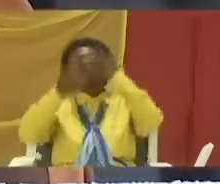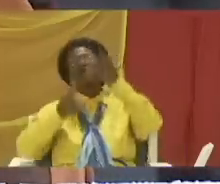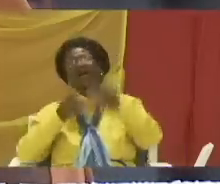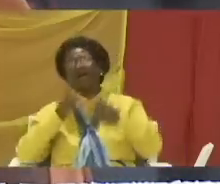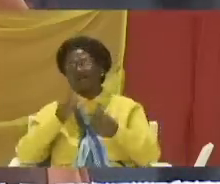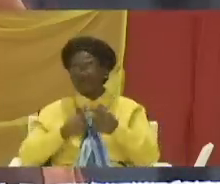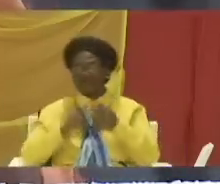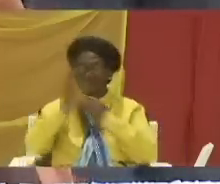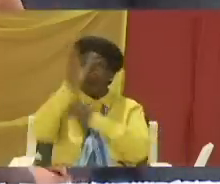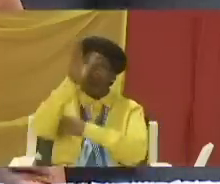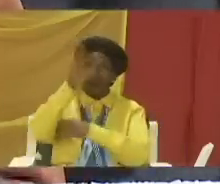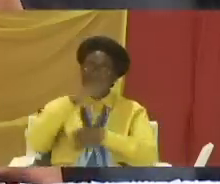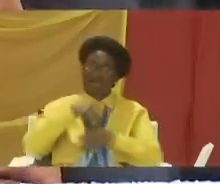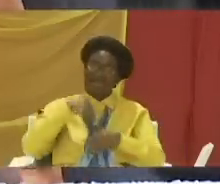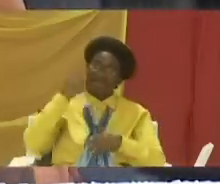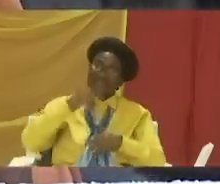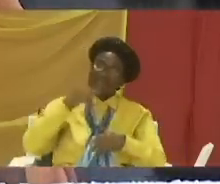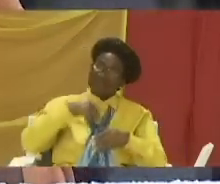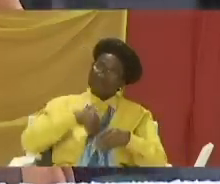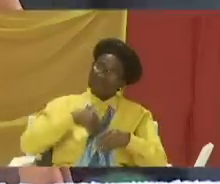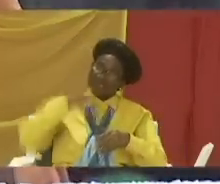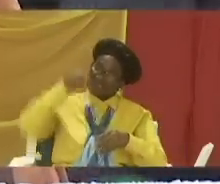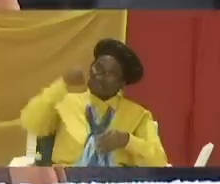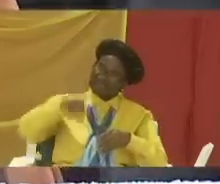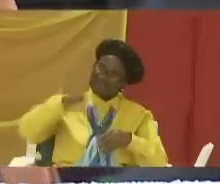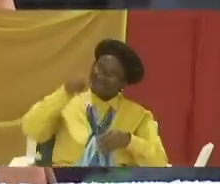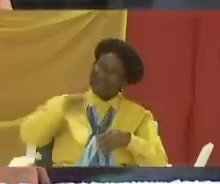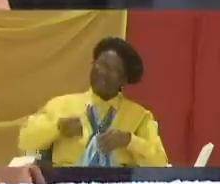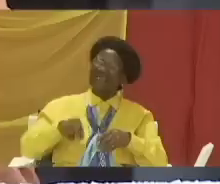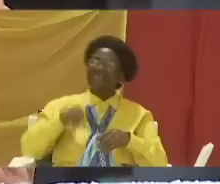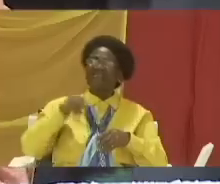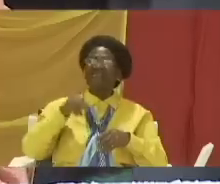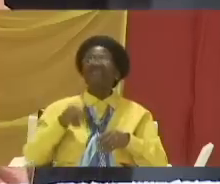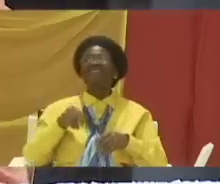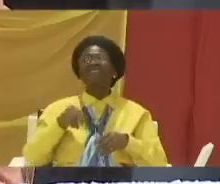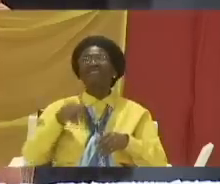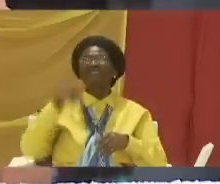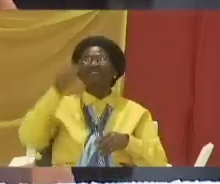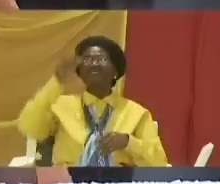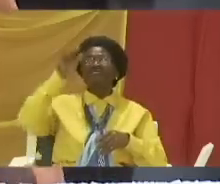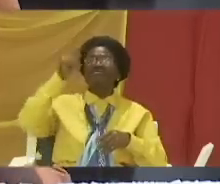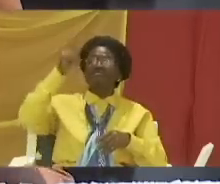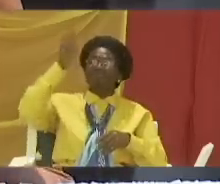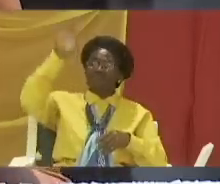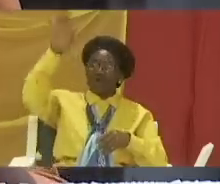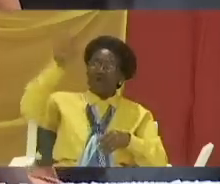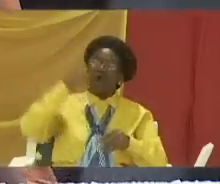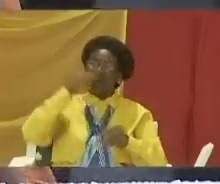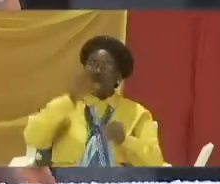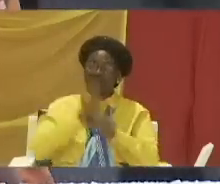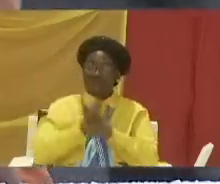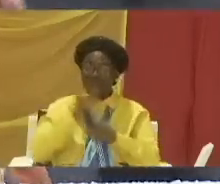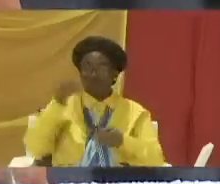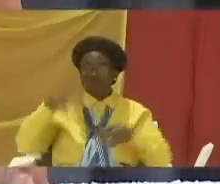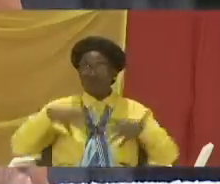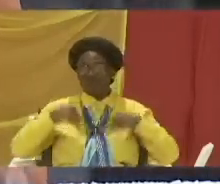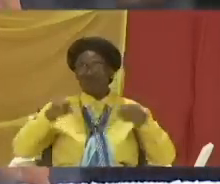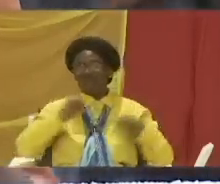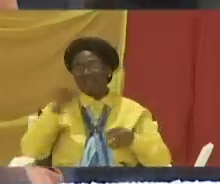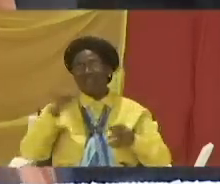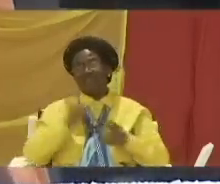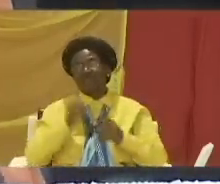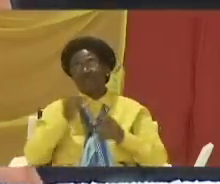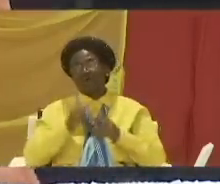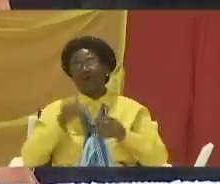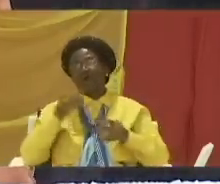covenant of healing, or your covenant of health, or your